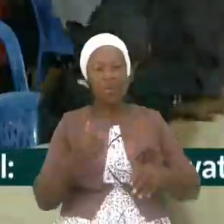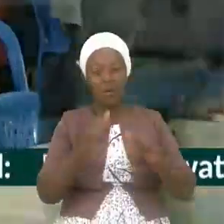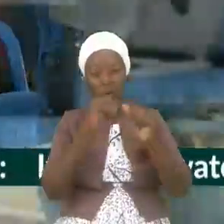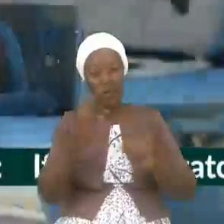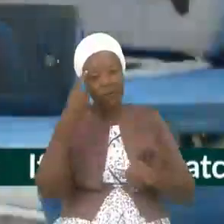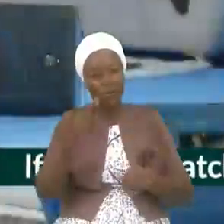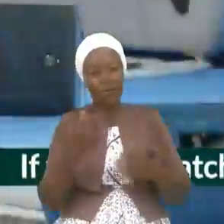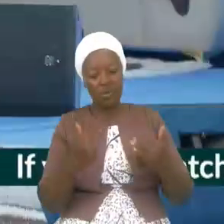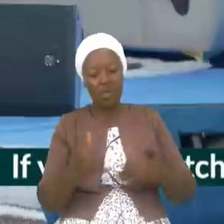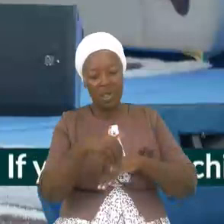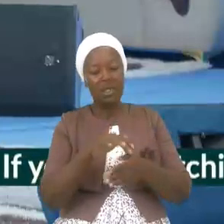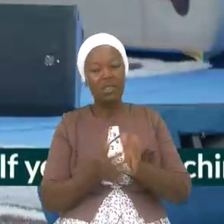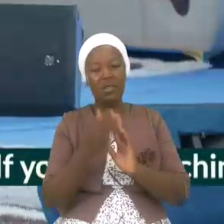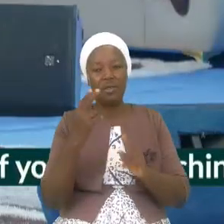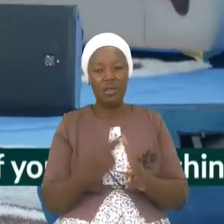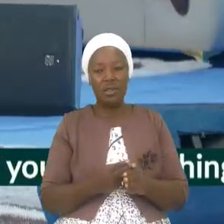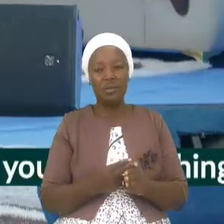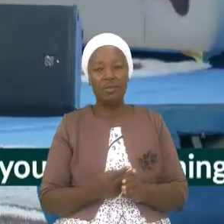Praise the Lord.